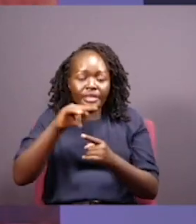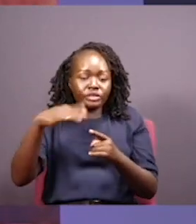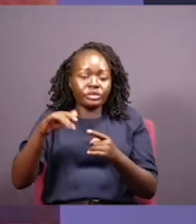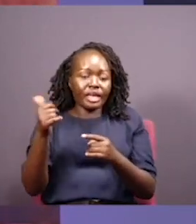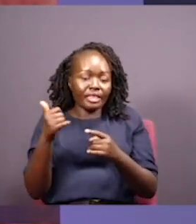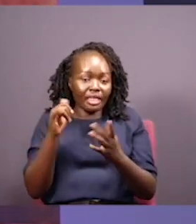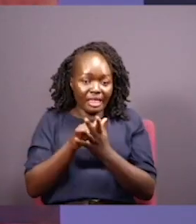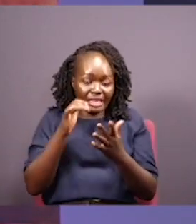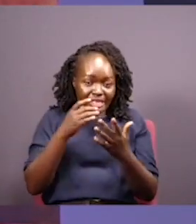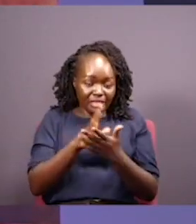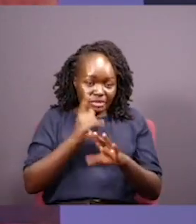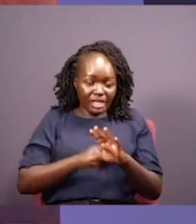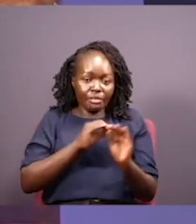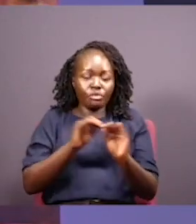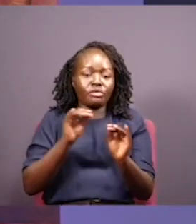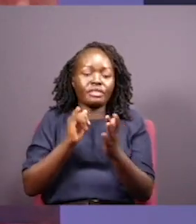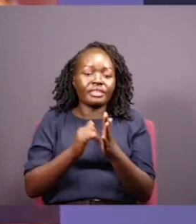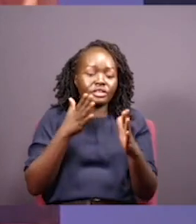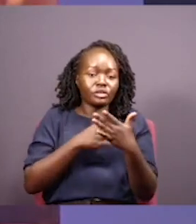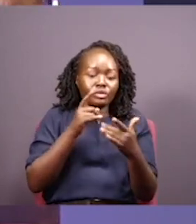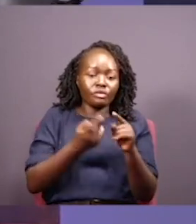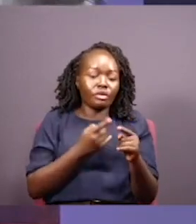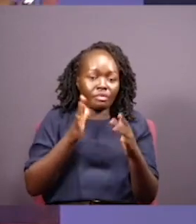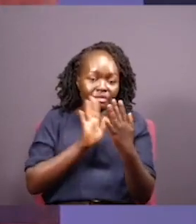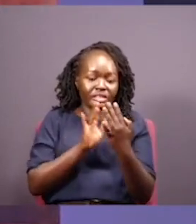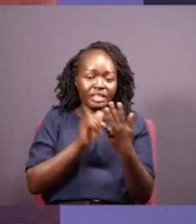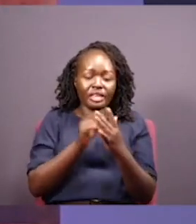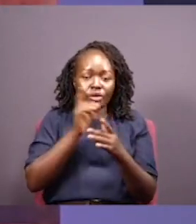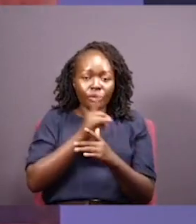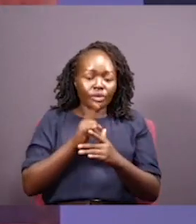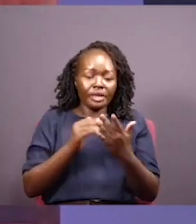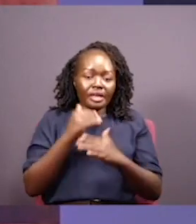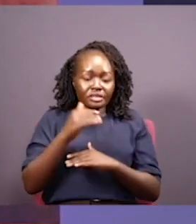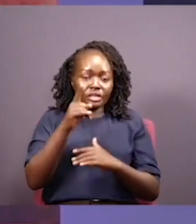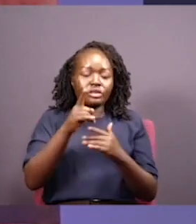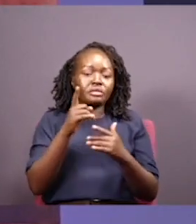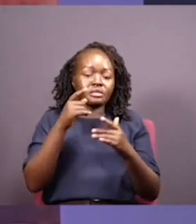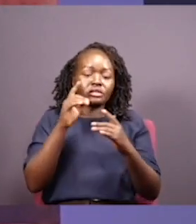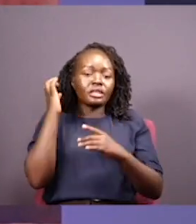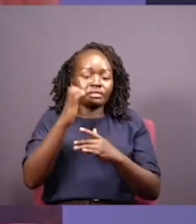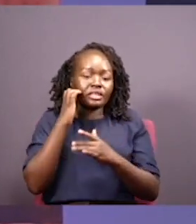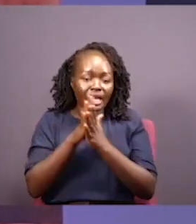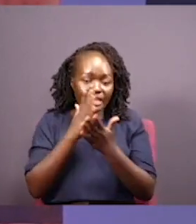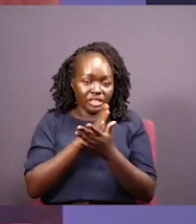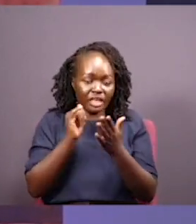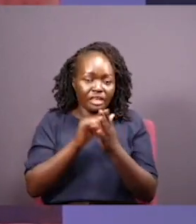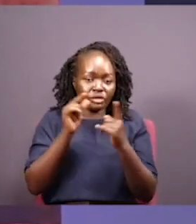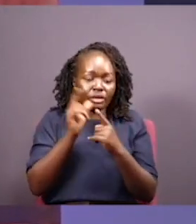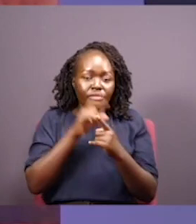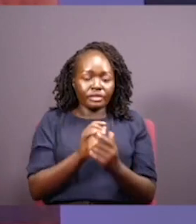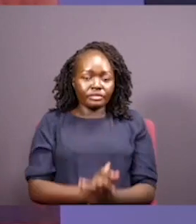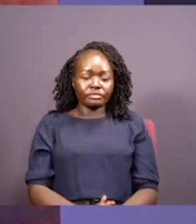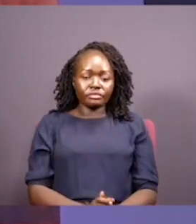move will stop you from facing that hostility after you have evangelized and shared that message. Beloved of